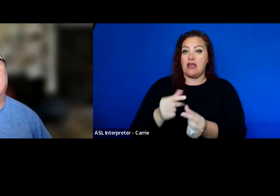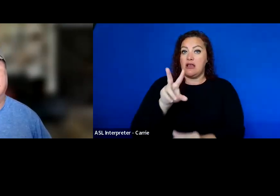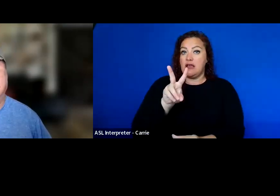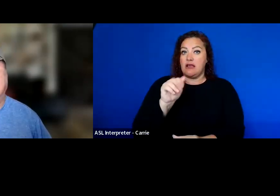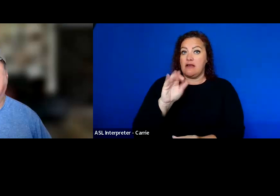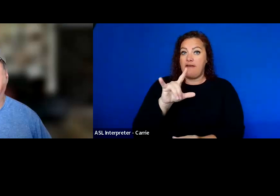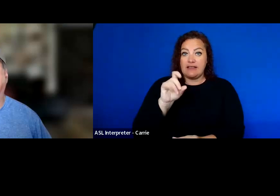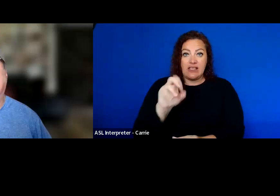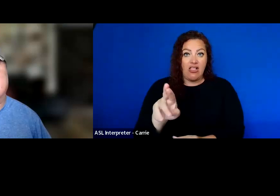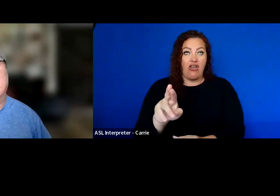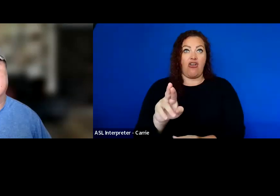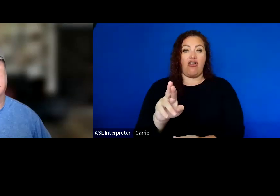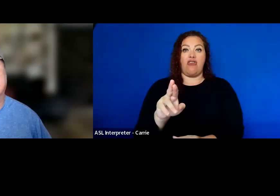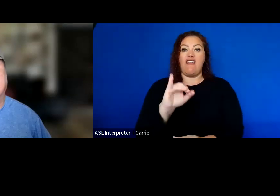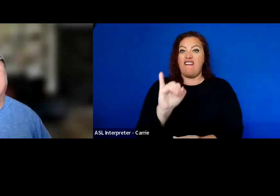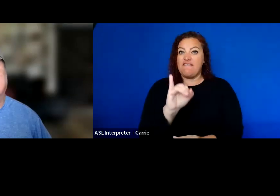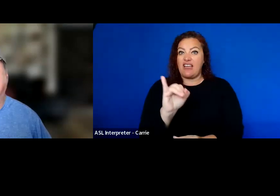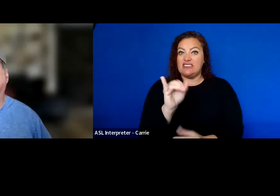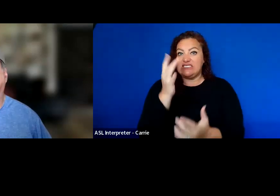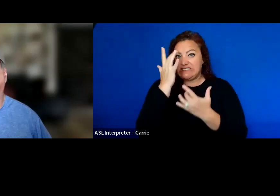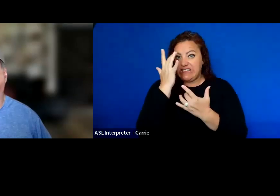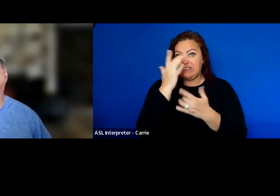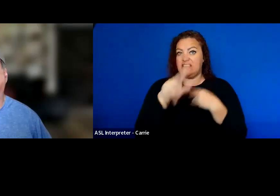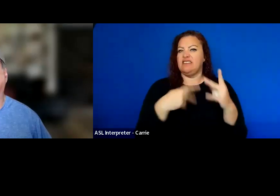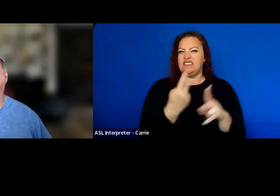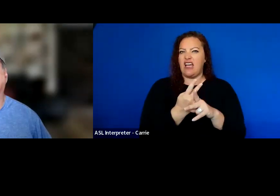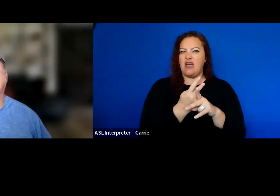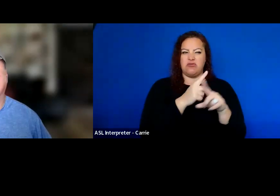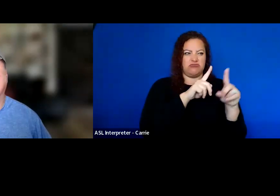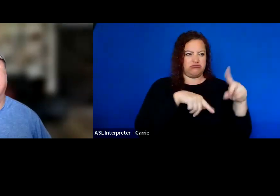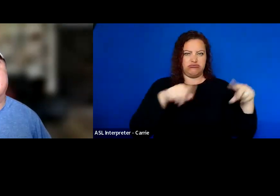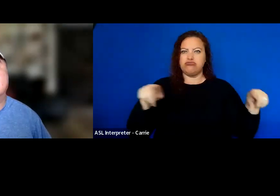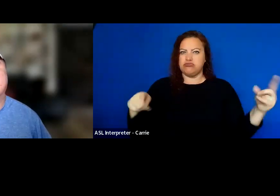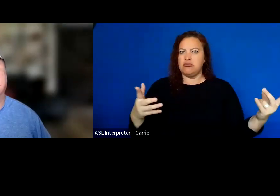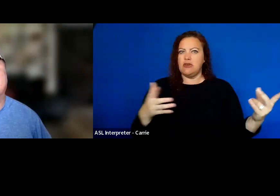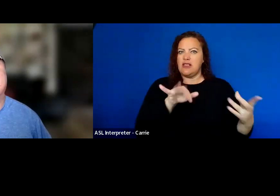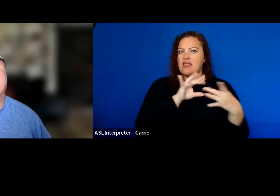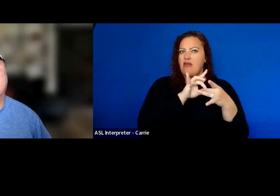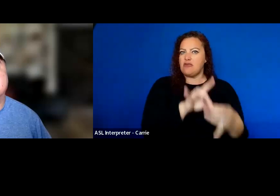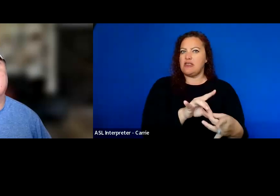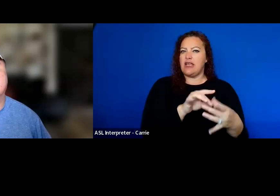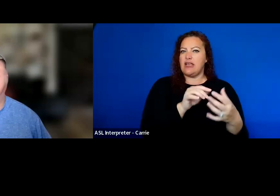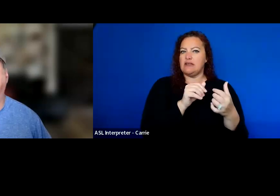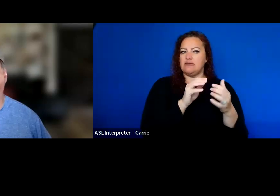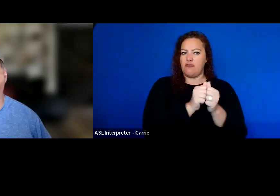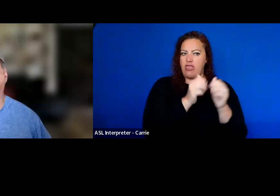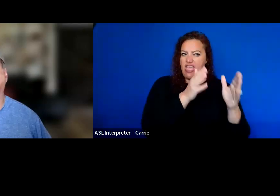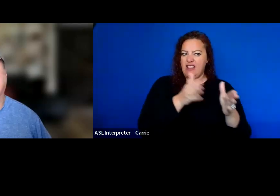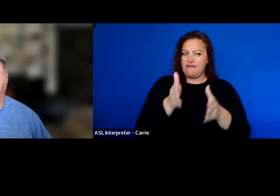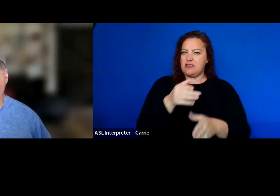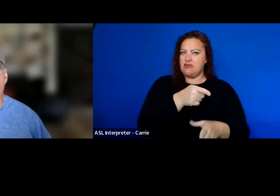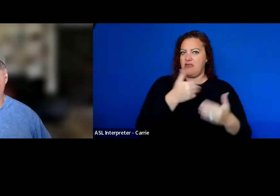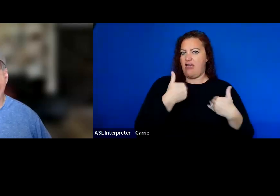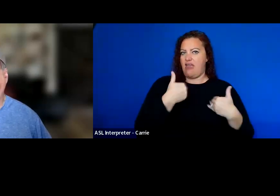vascular, infectious disease type of this that's going to relate to individuals with